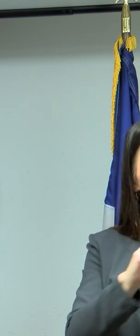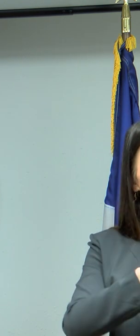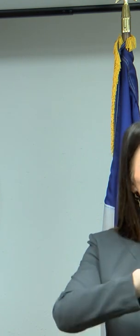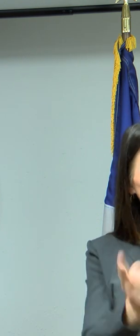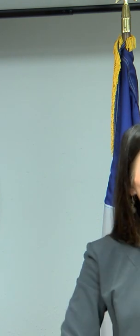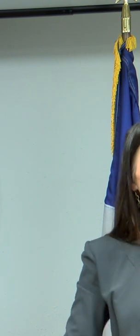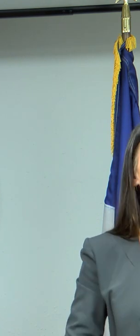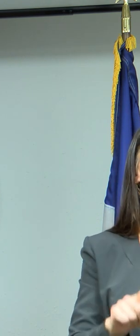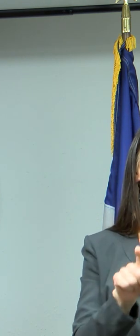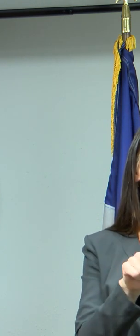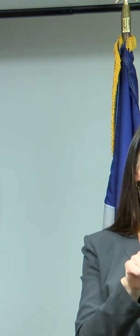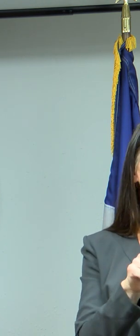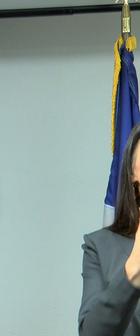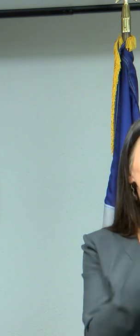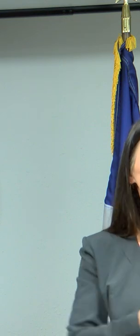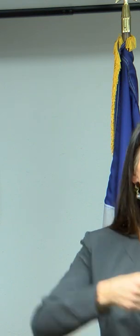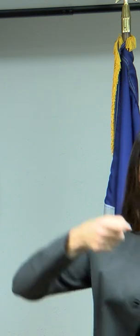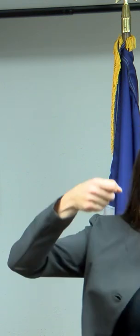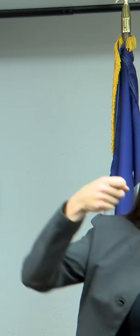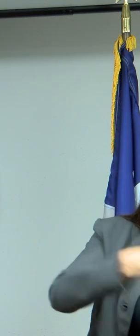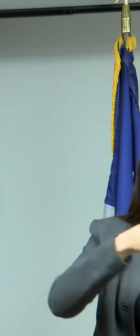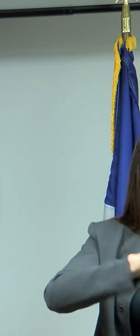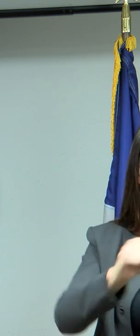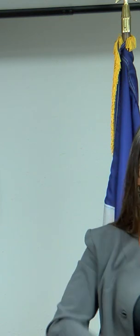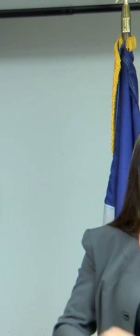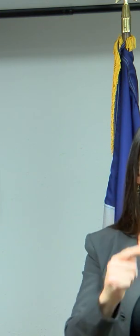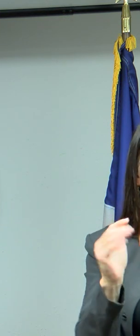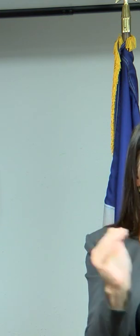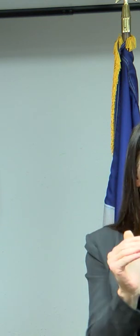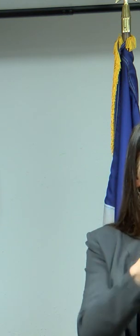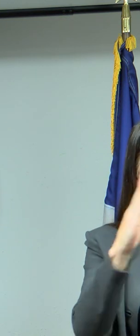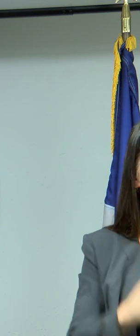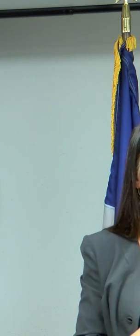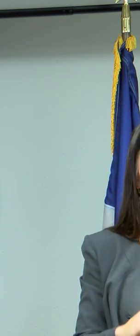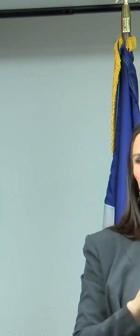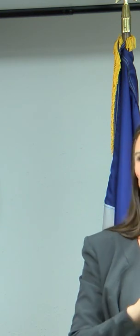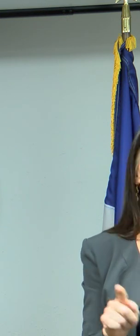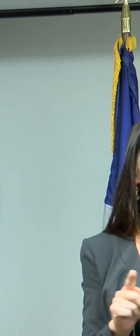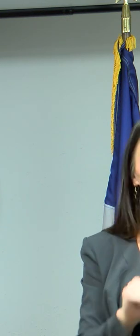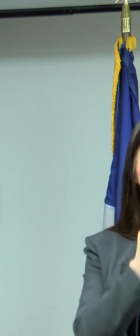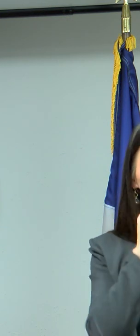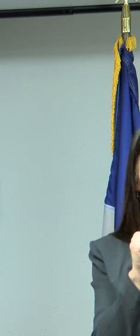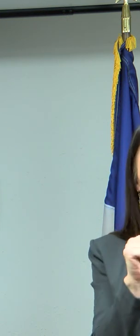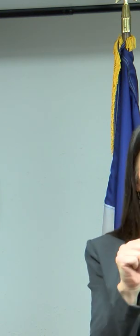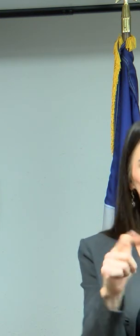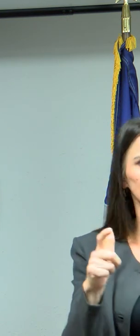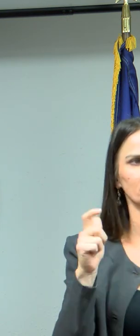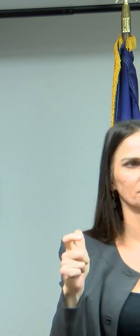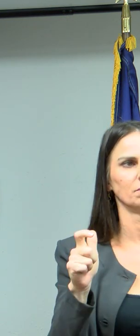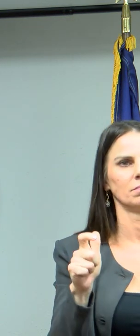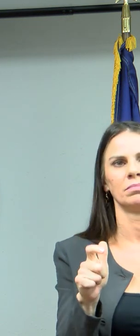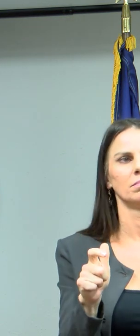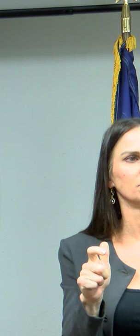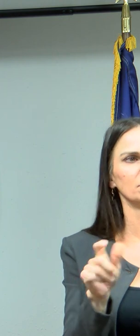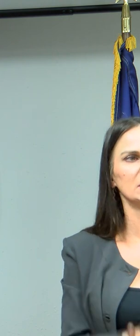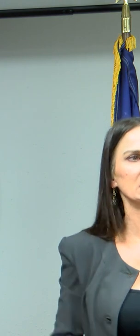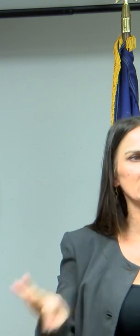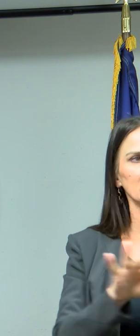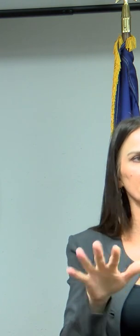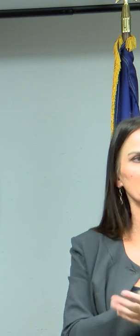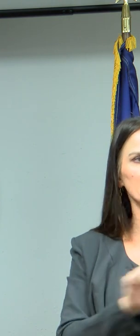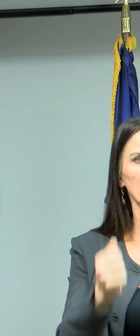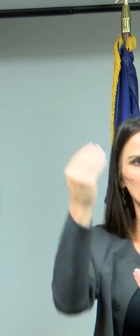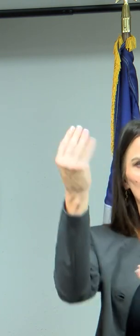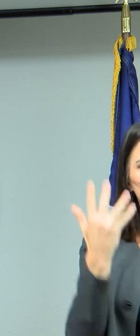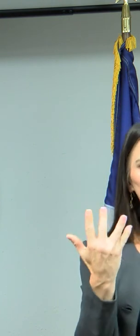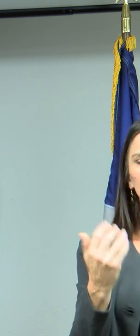had some potential hits on some small houses in the areas, but no substantial damages from last night reported to us this morning.